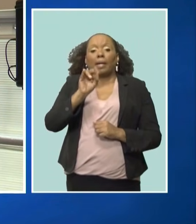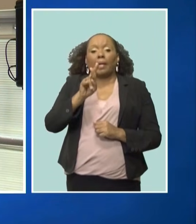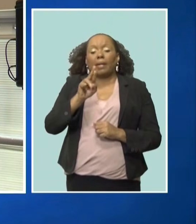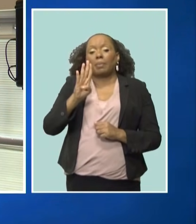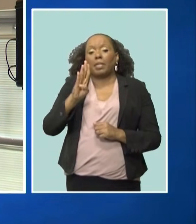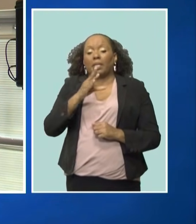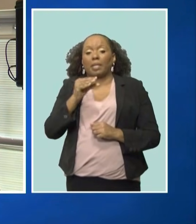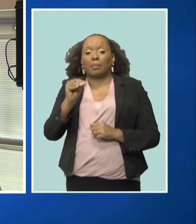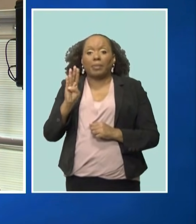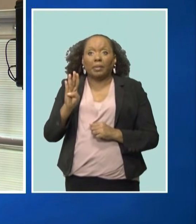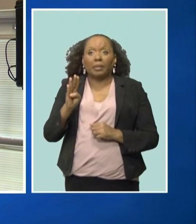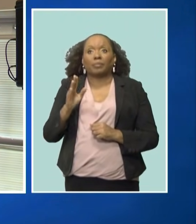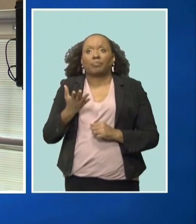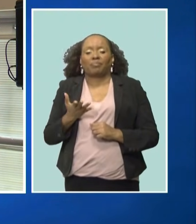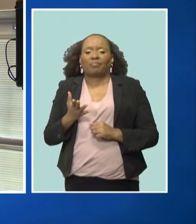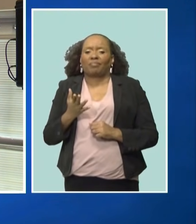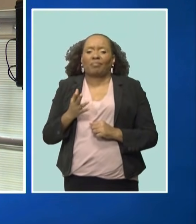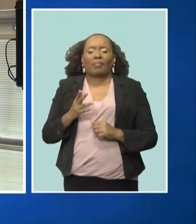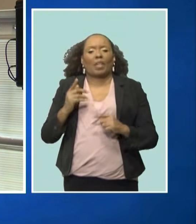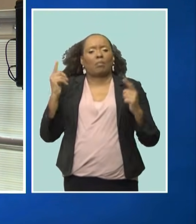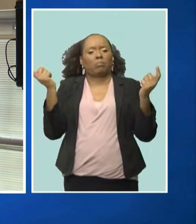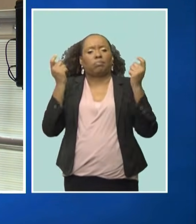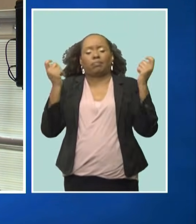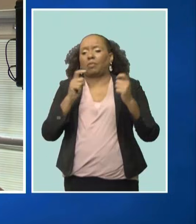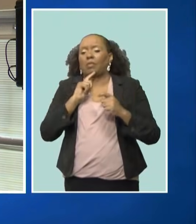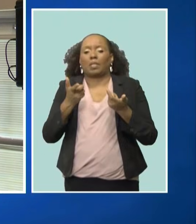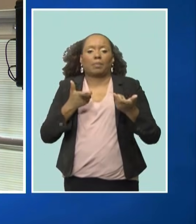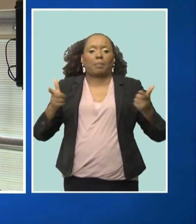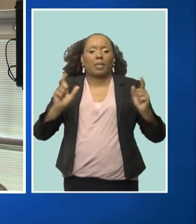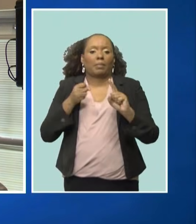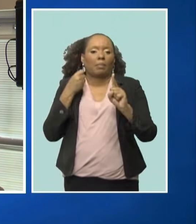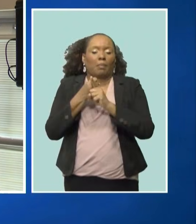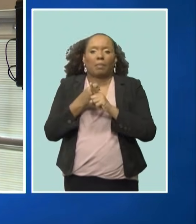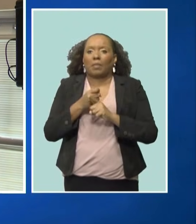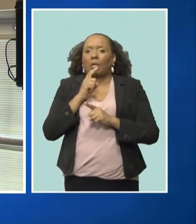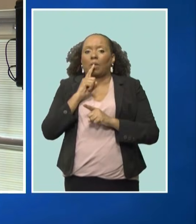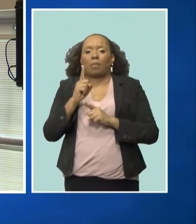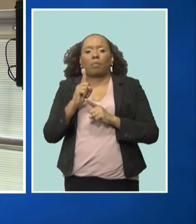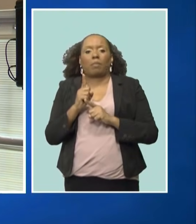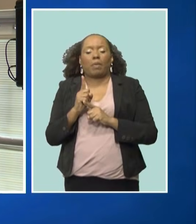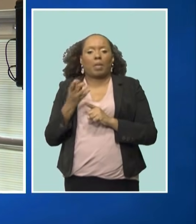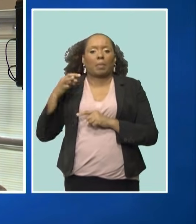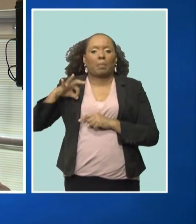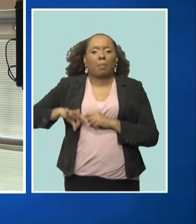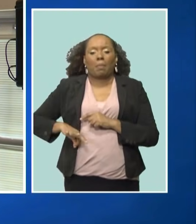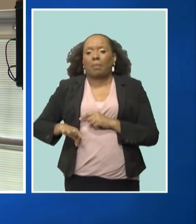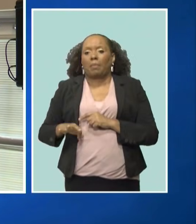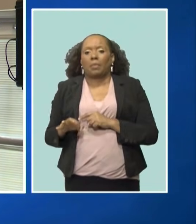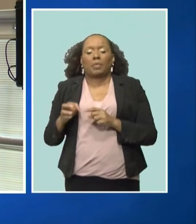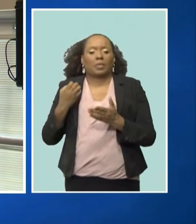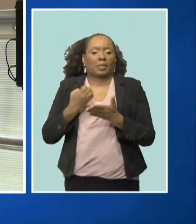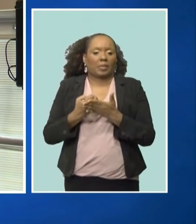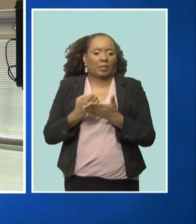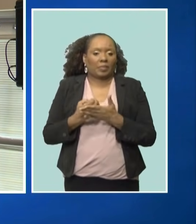the impact of the festival is amazing, and it contributes significantly to the